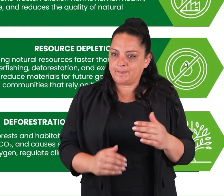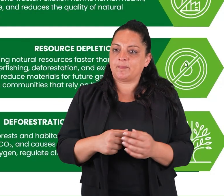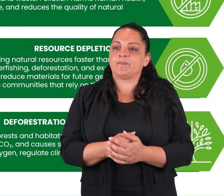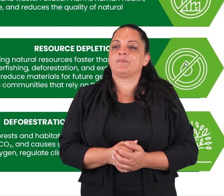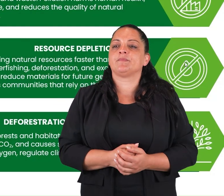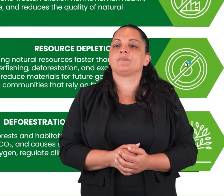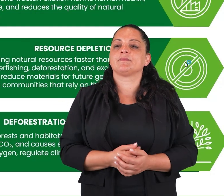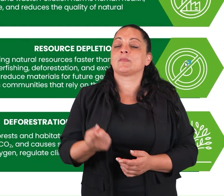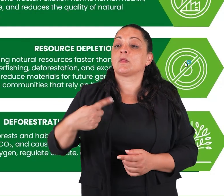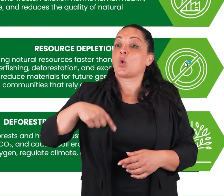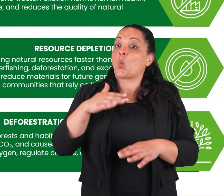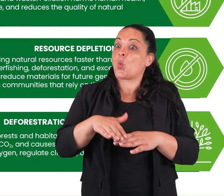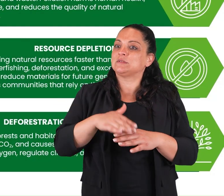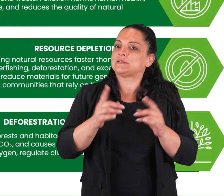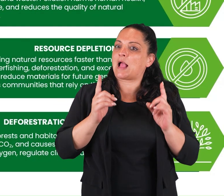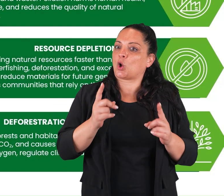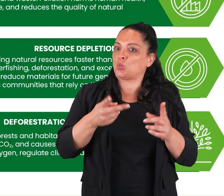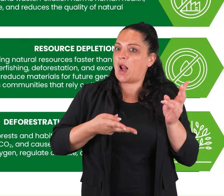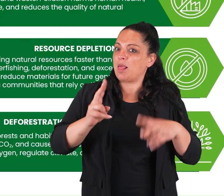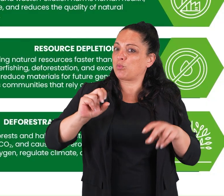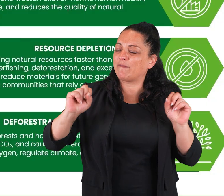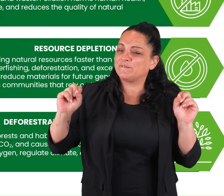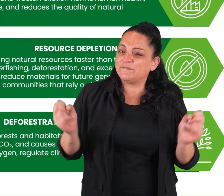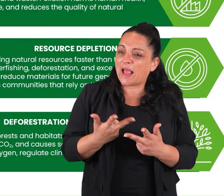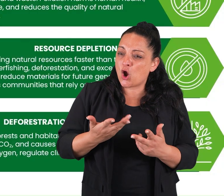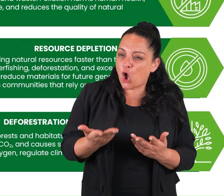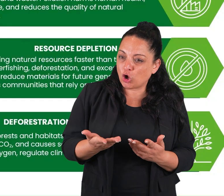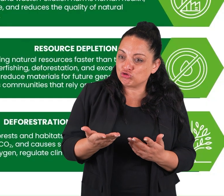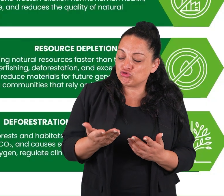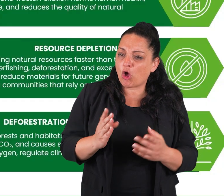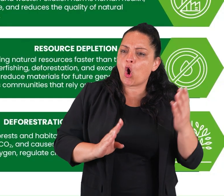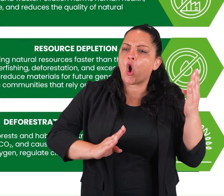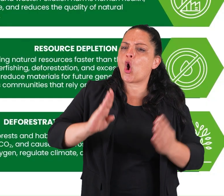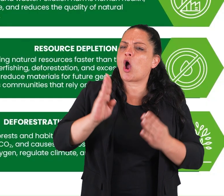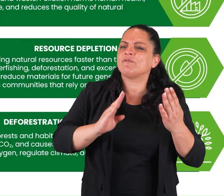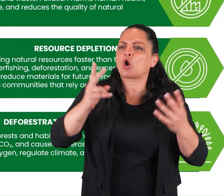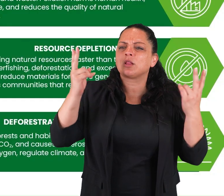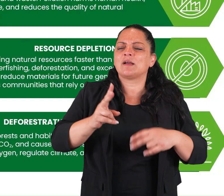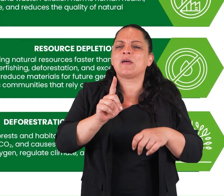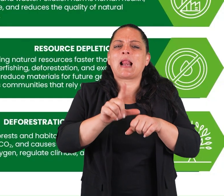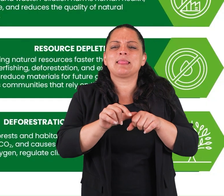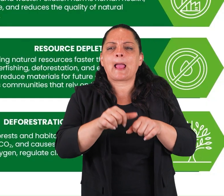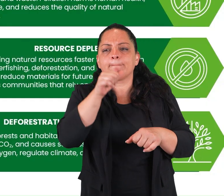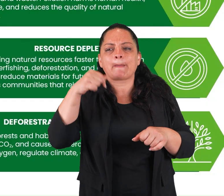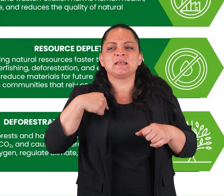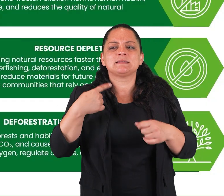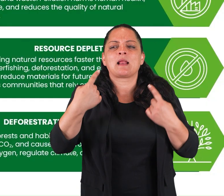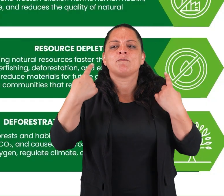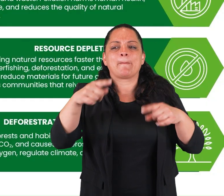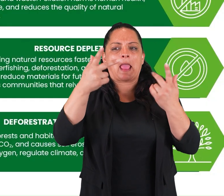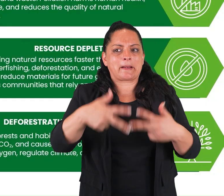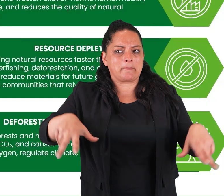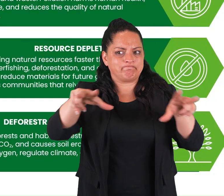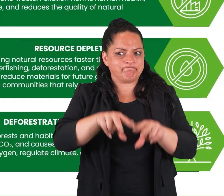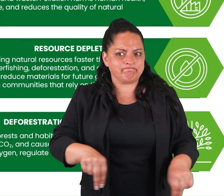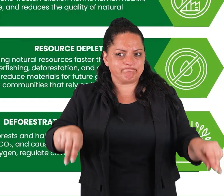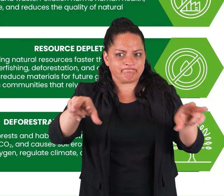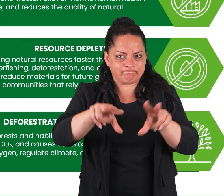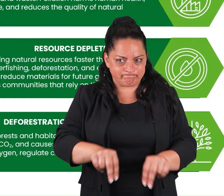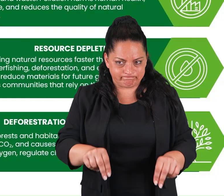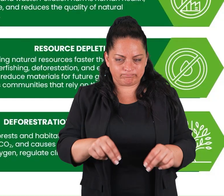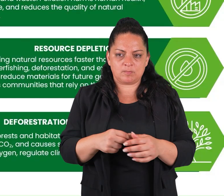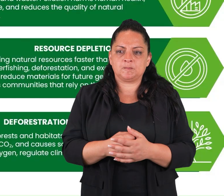resource depletion. We are using natural resources faster than what